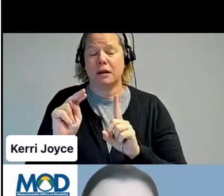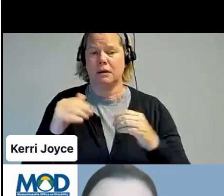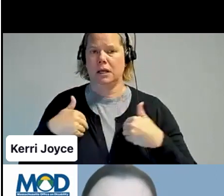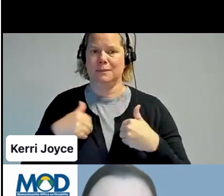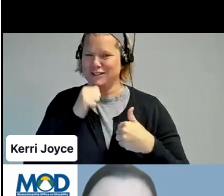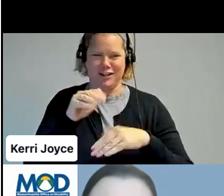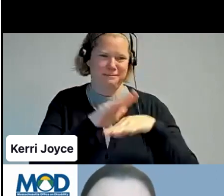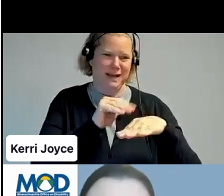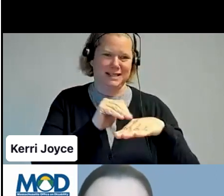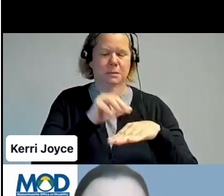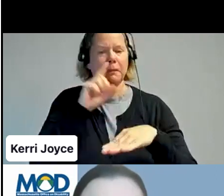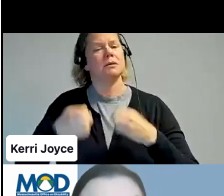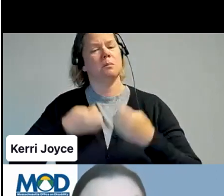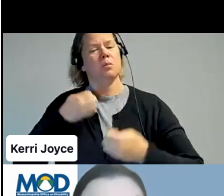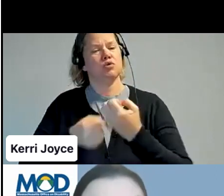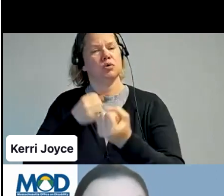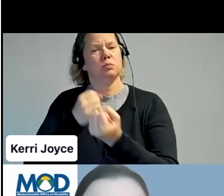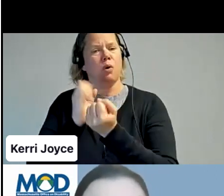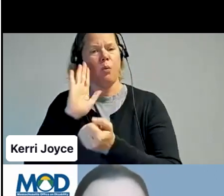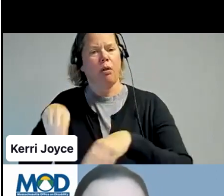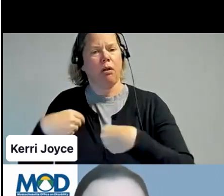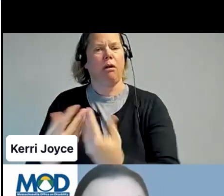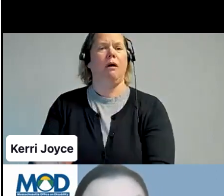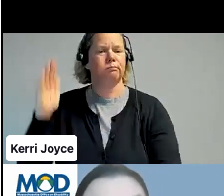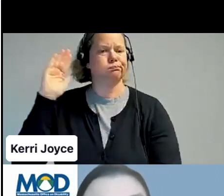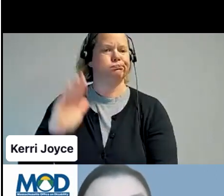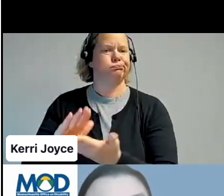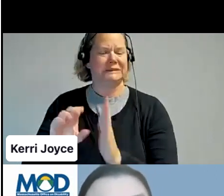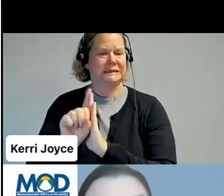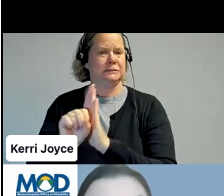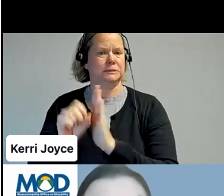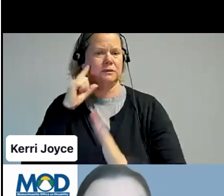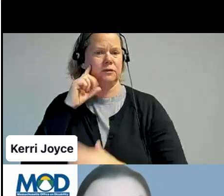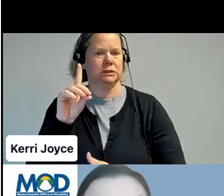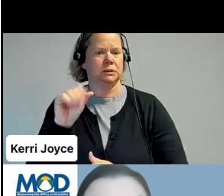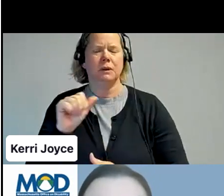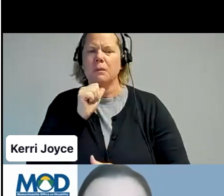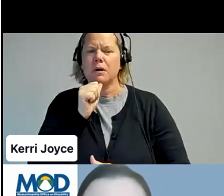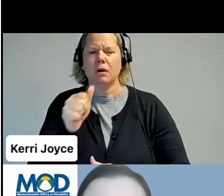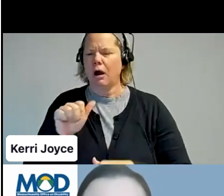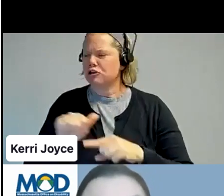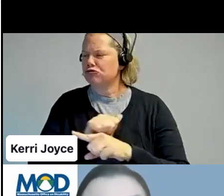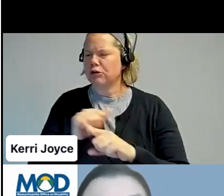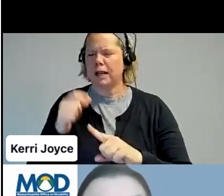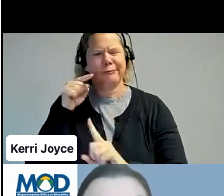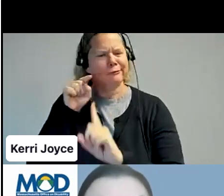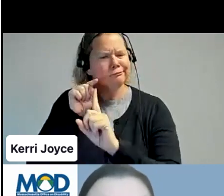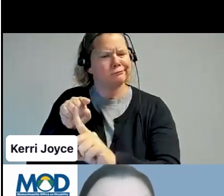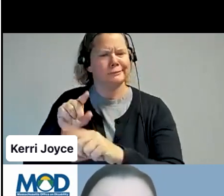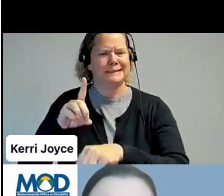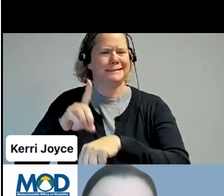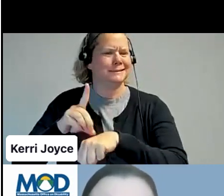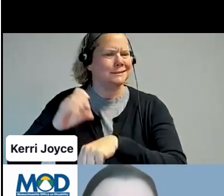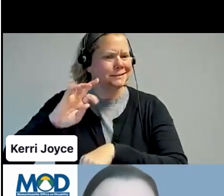pets because the emotional support that they offer helps with symptoms of a disability, but they aren't trained to perform a specific task. Interacting with the